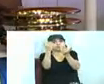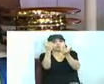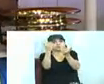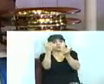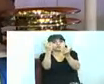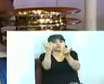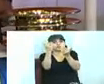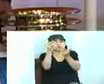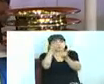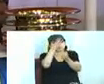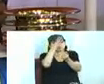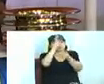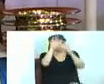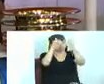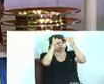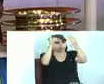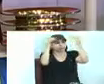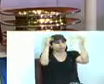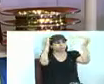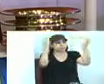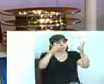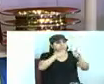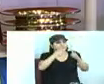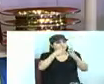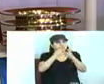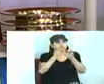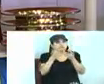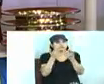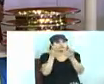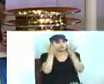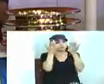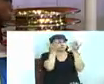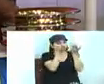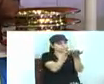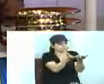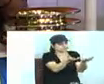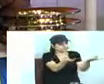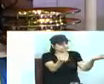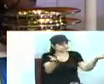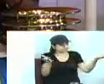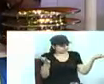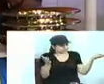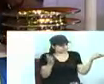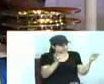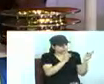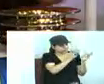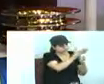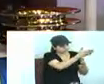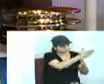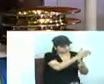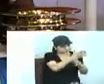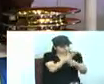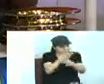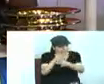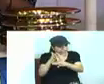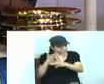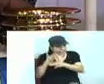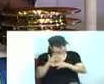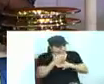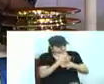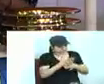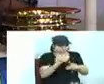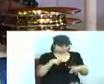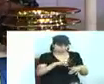to his Father in heaven, and then he offered it to his friends who were sitting at that table. We are